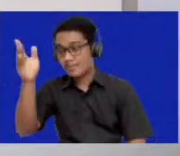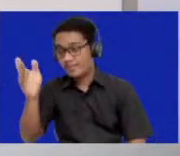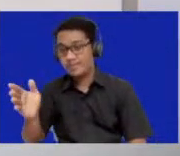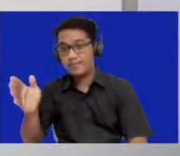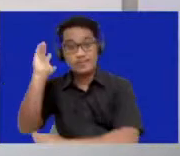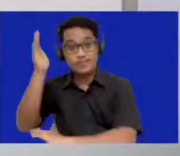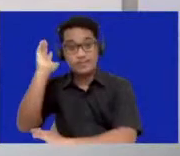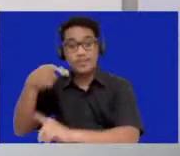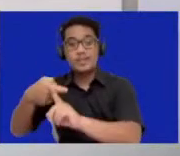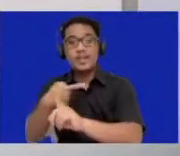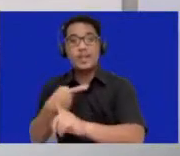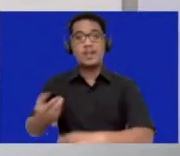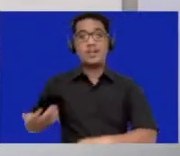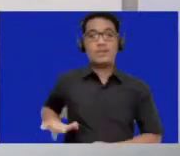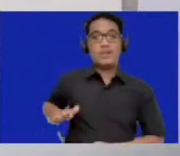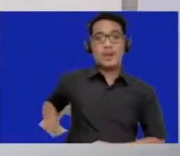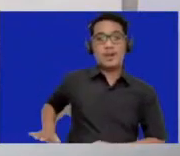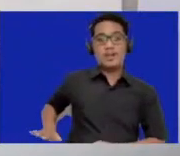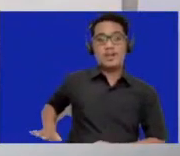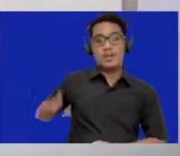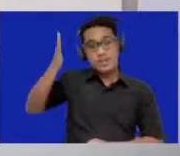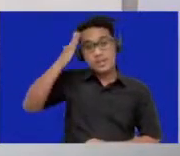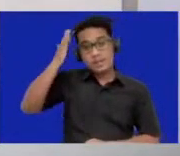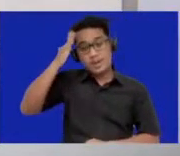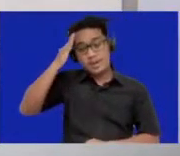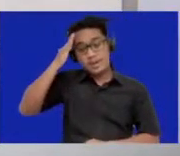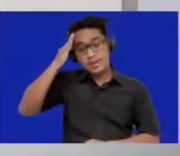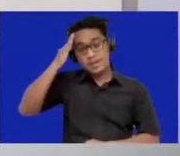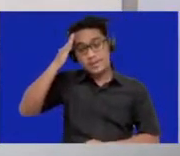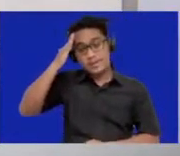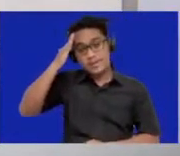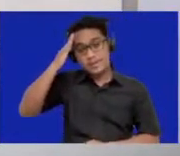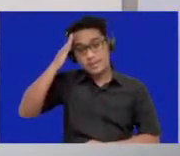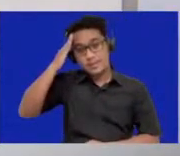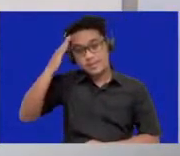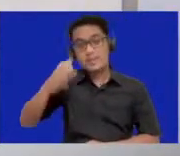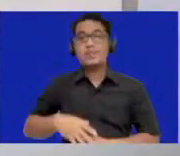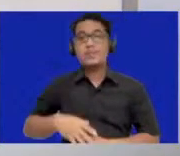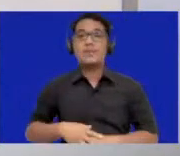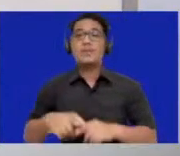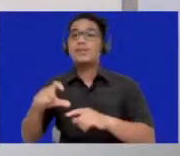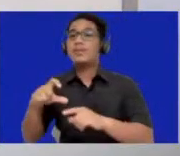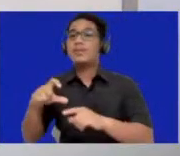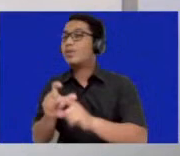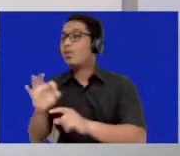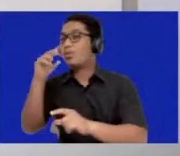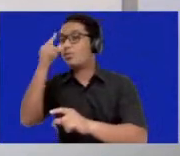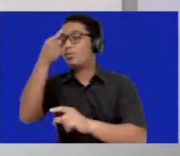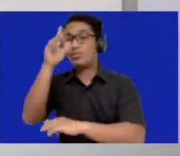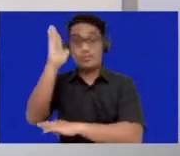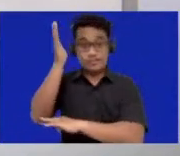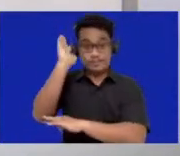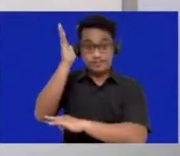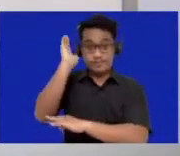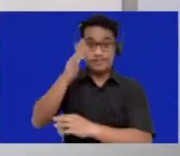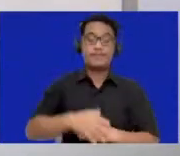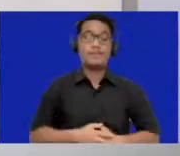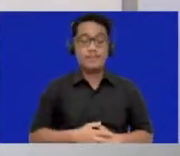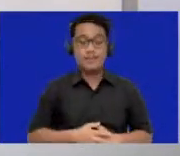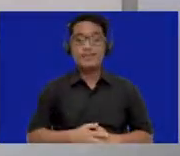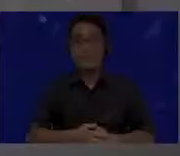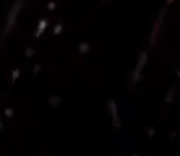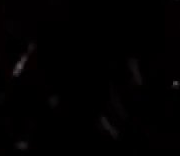Sub-Office BDKSO, to deliver his presentation. For Mr. MD Mahfuz Alam, the time is